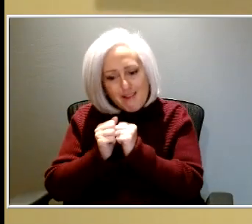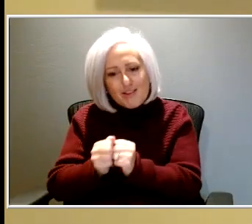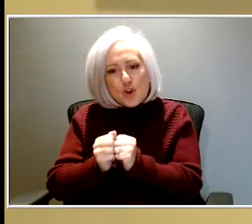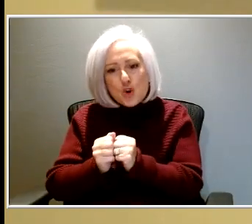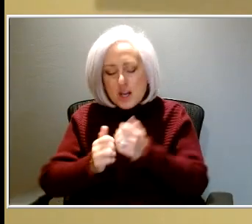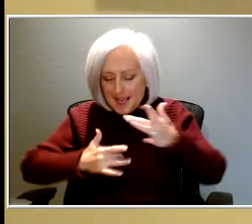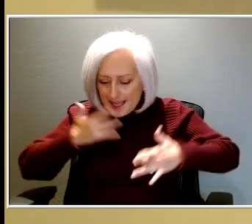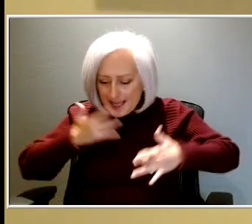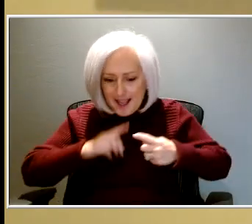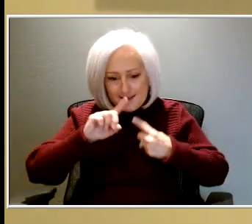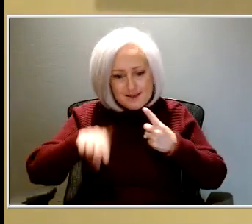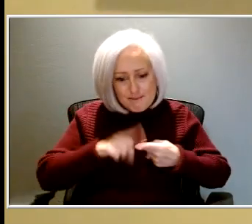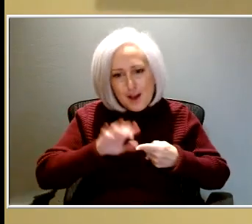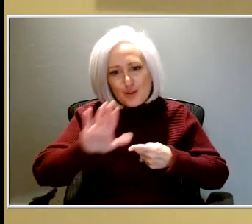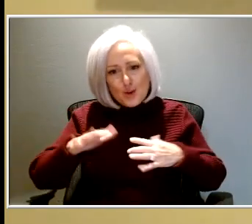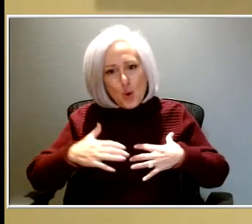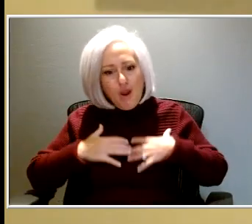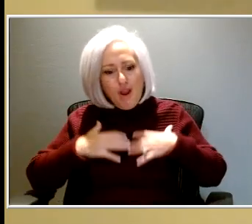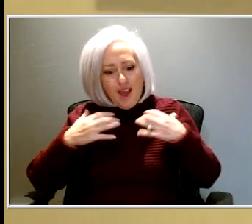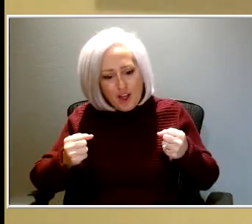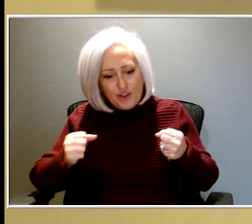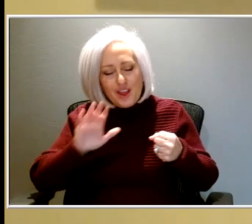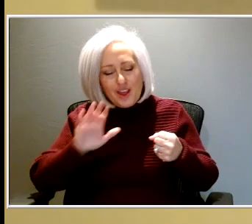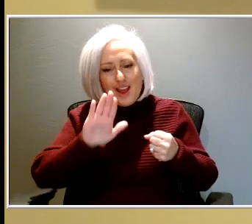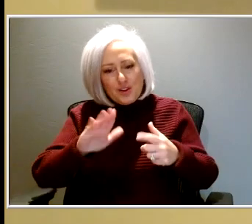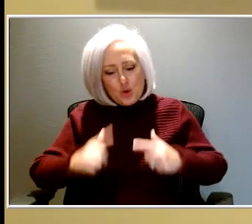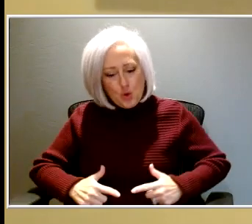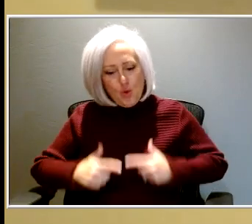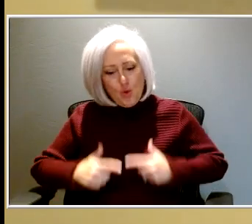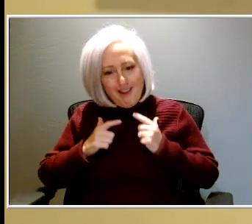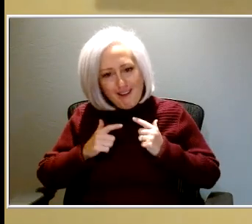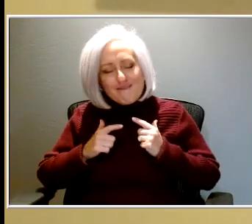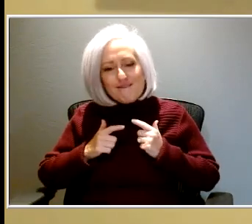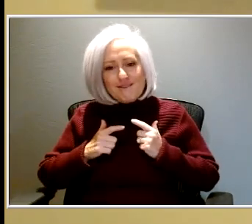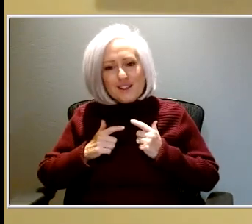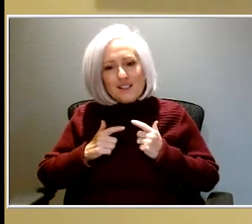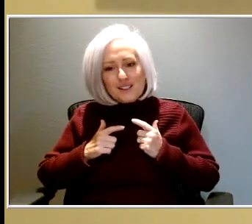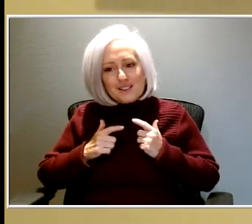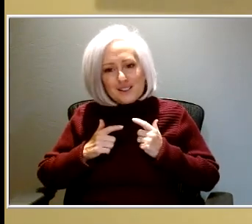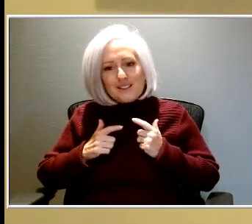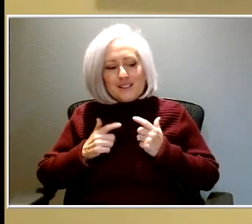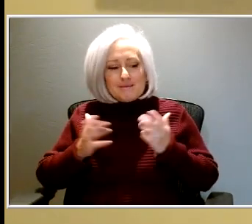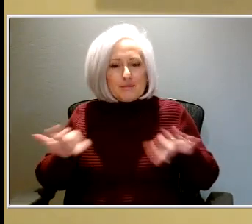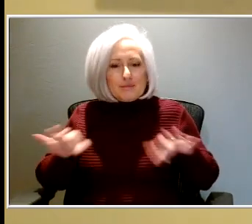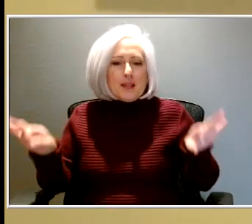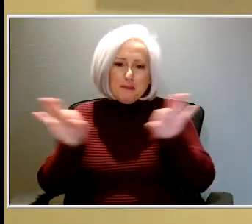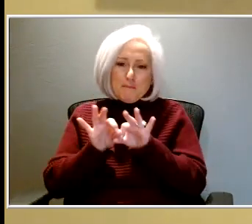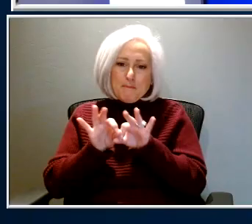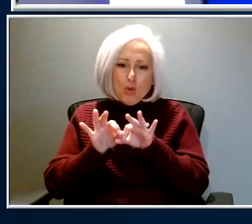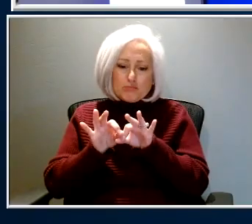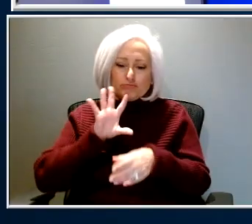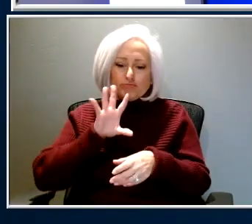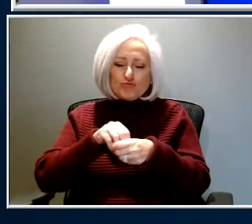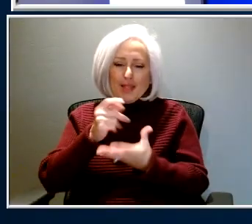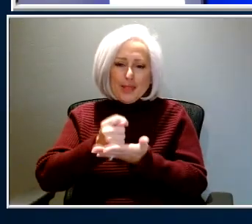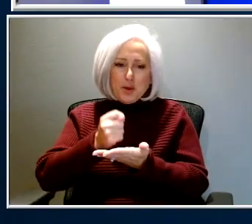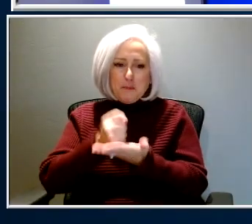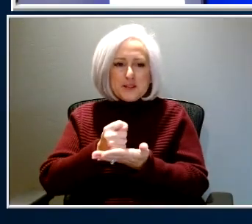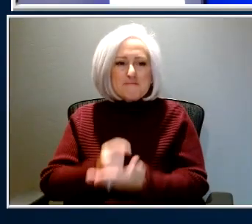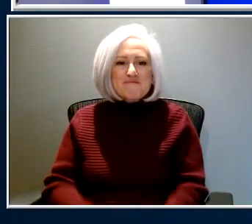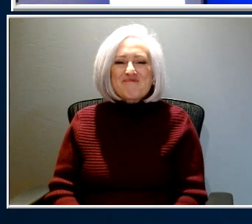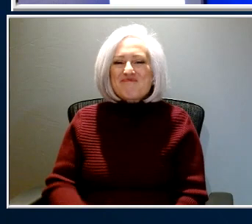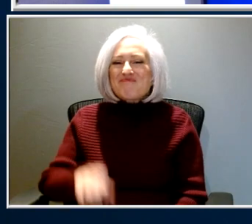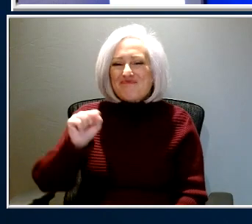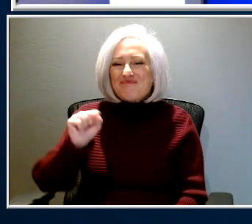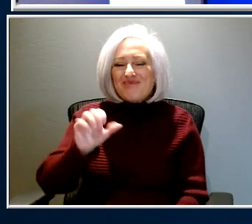enthusiastic about your health and the quality of life that you're living is an important part of therapy. Yeah, those high